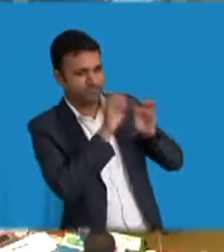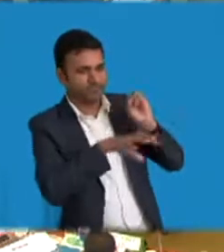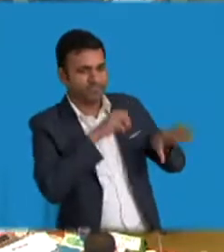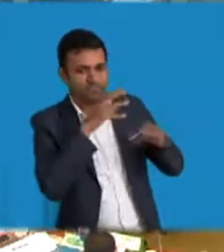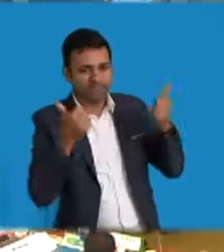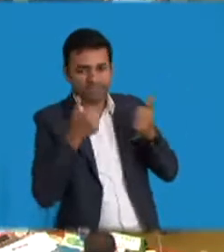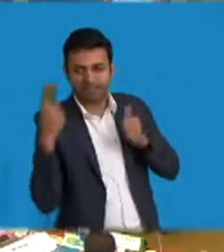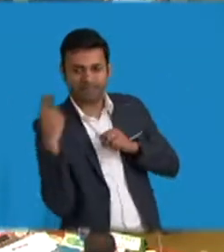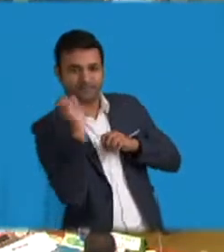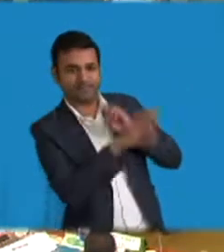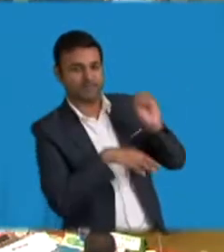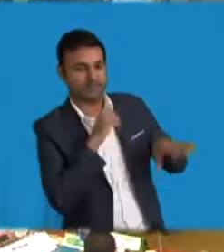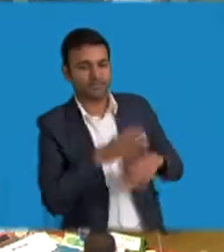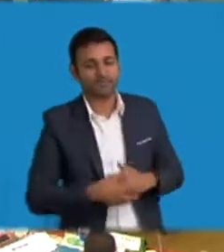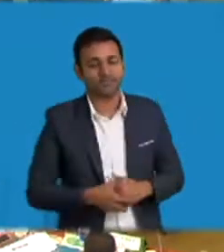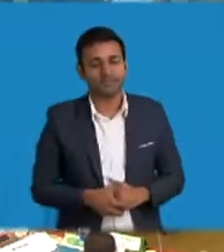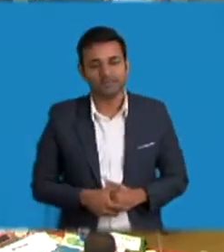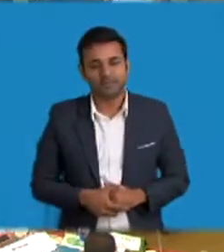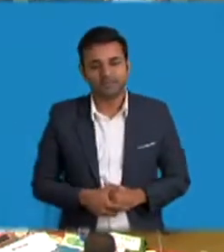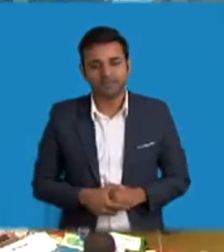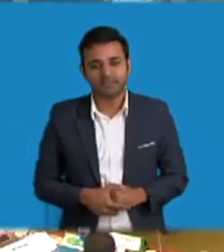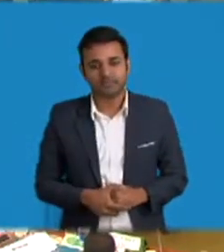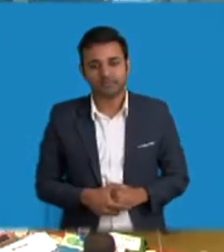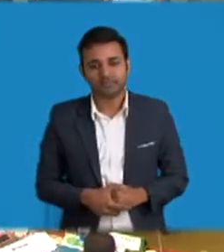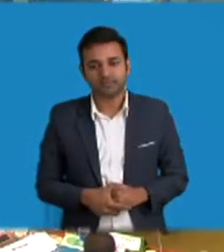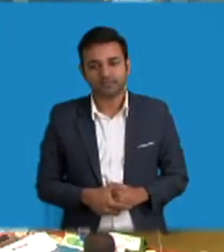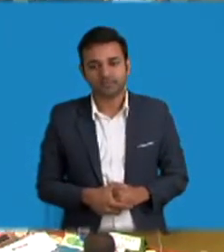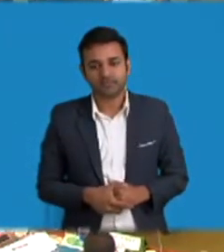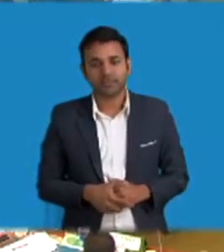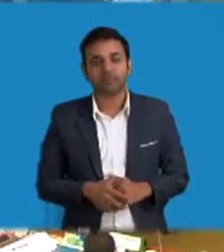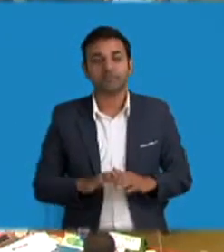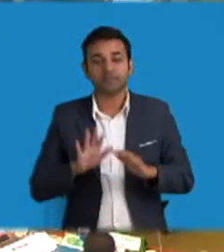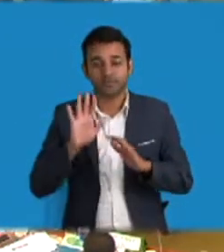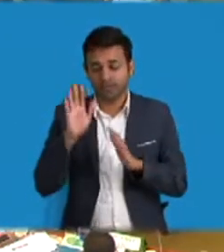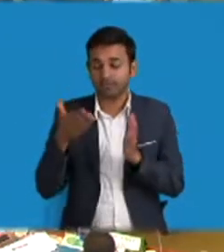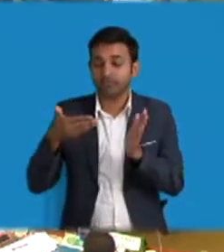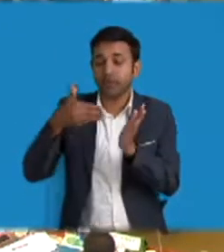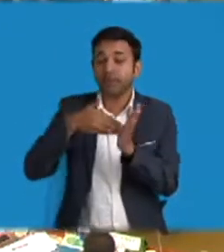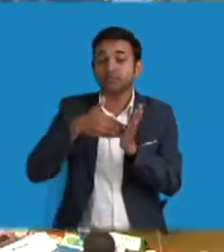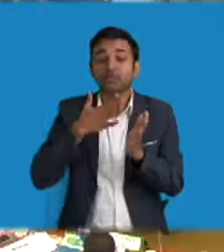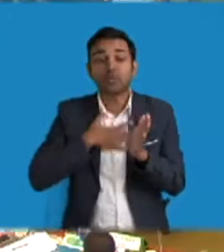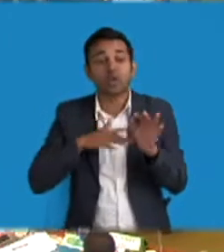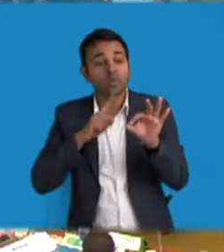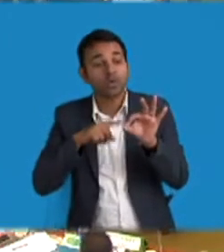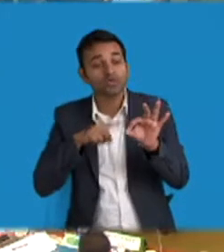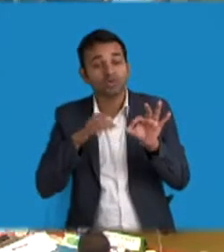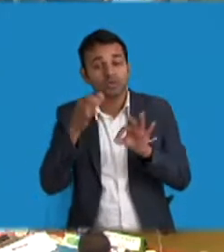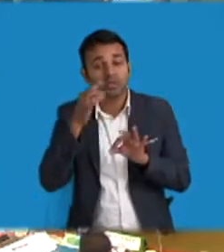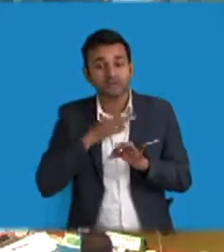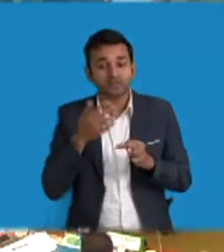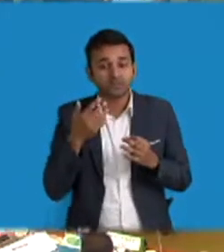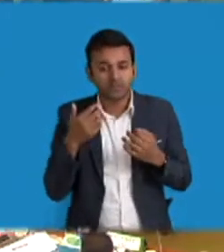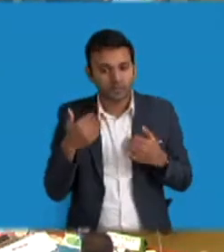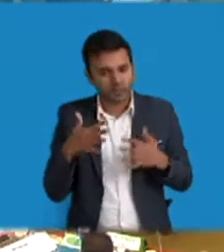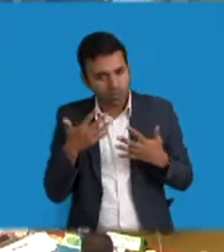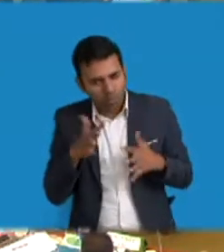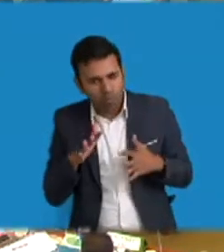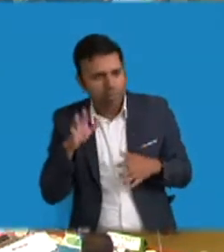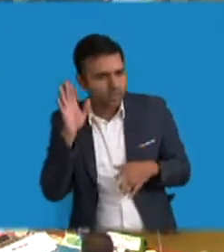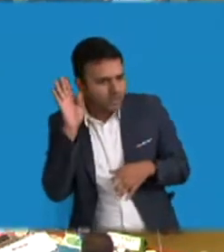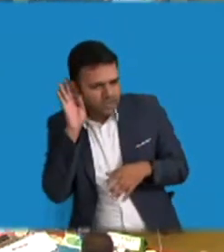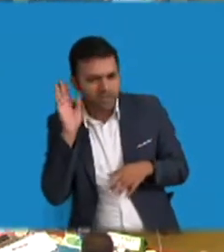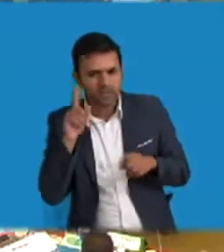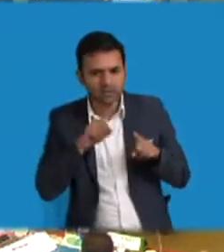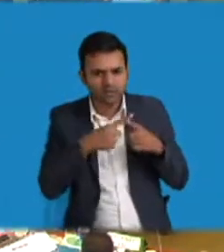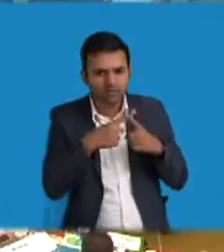Thank you, Madam Speaker. Just a supplementary question to the Honourable Minister. We've heard a lot of initiatives being taken in the meetings, 2 meetings that we've